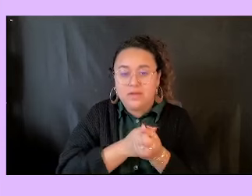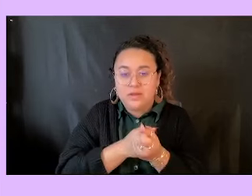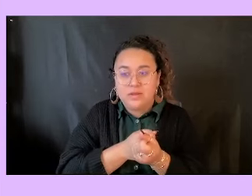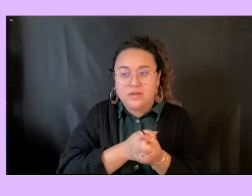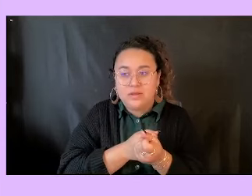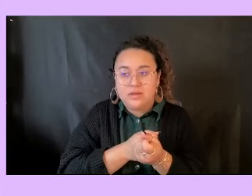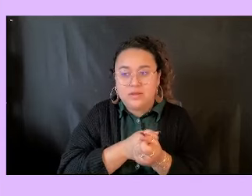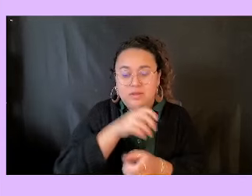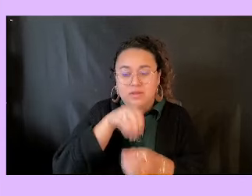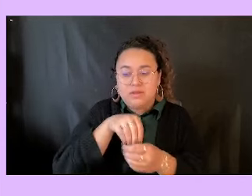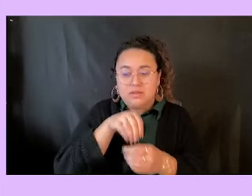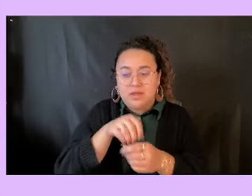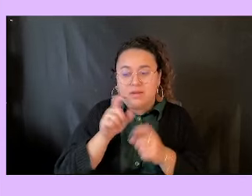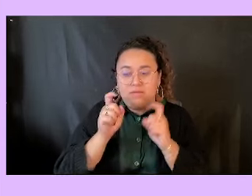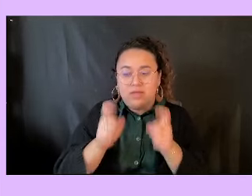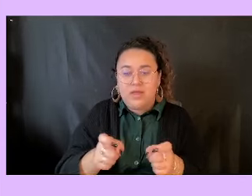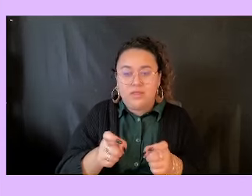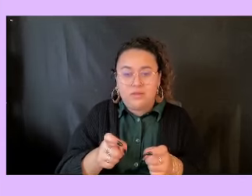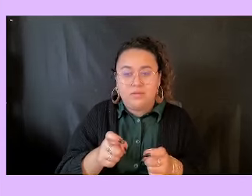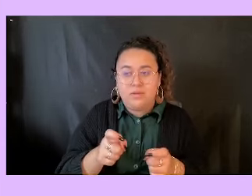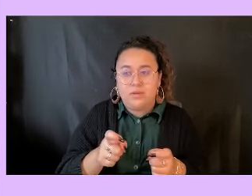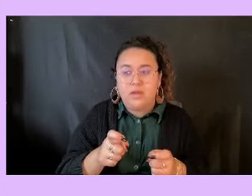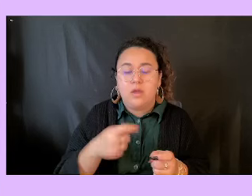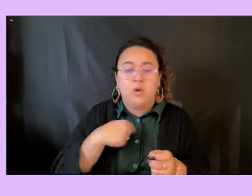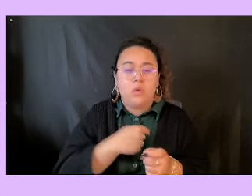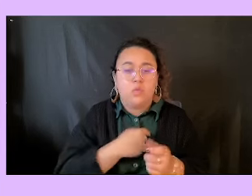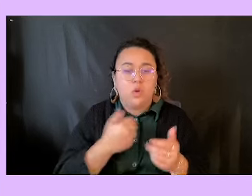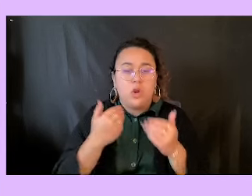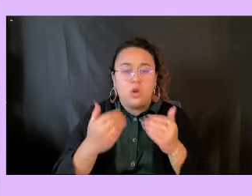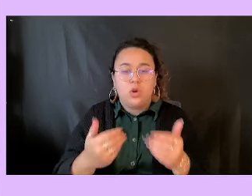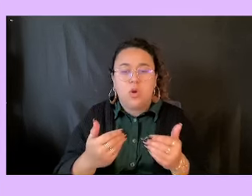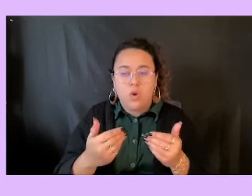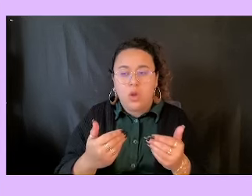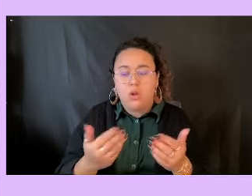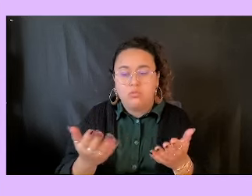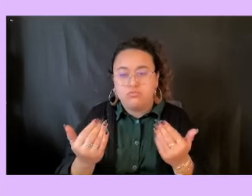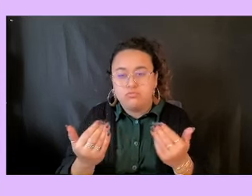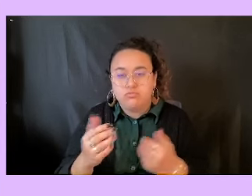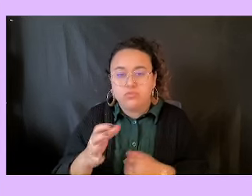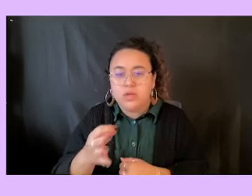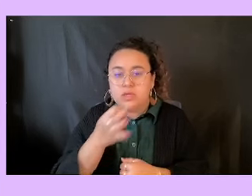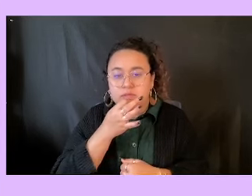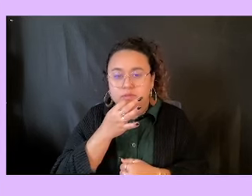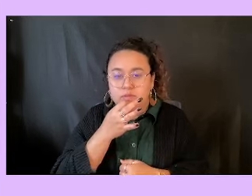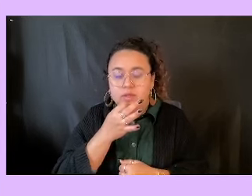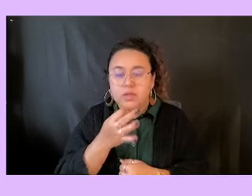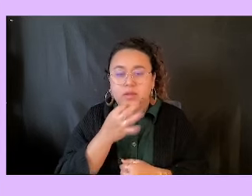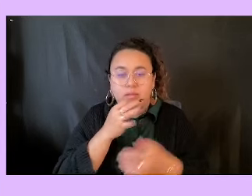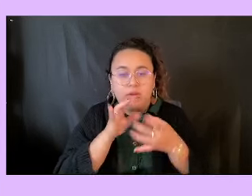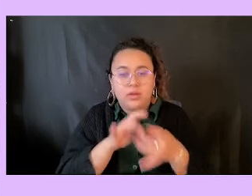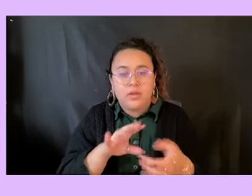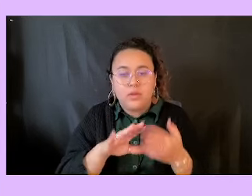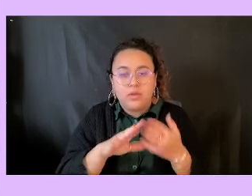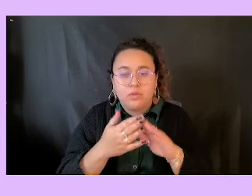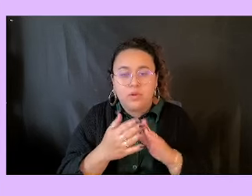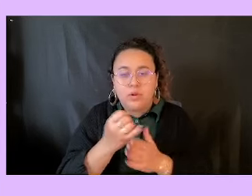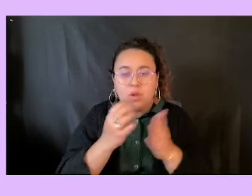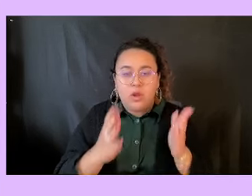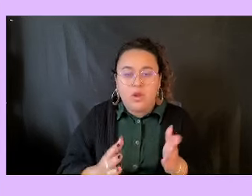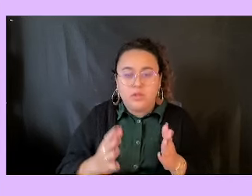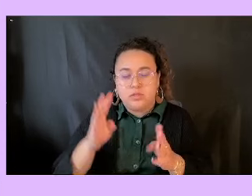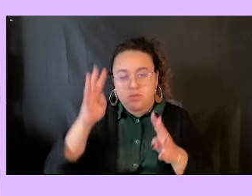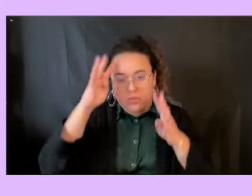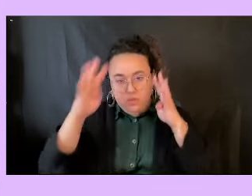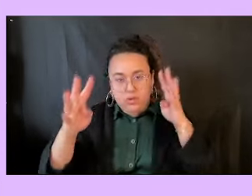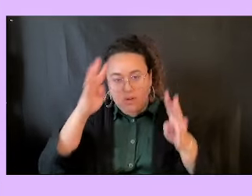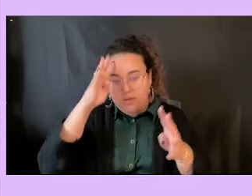philanthropy are leaning into the expertise and the experts of community and artists and creatives to drive those outcomes